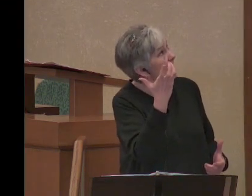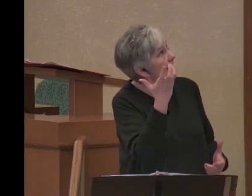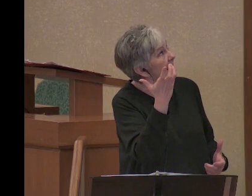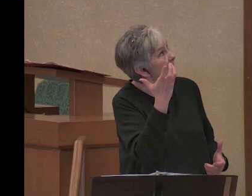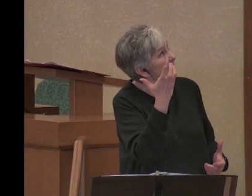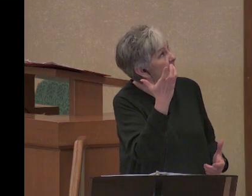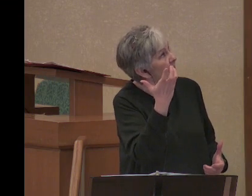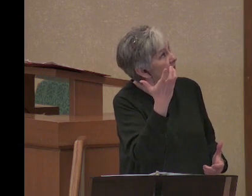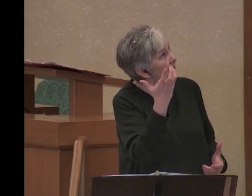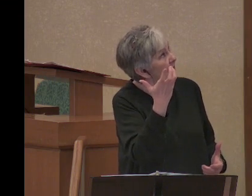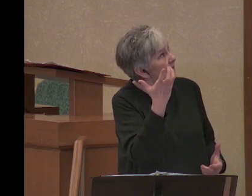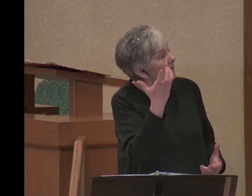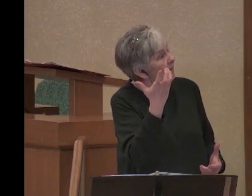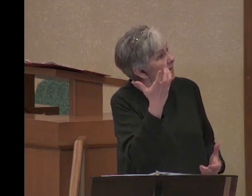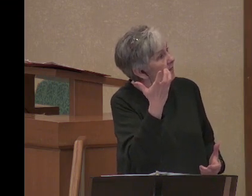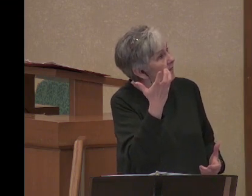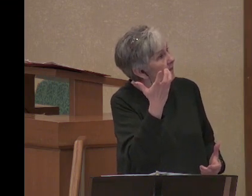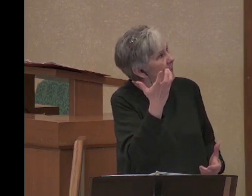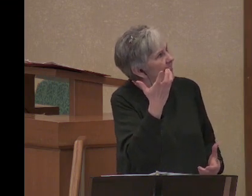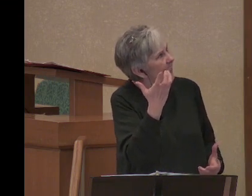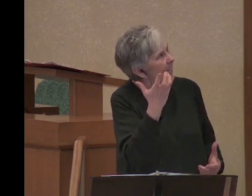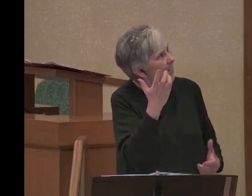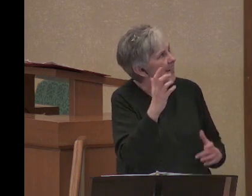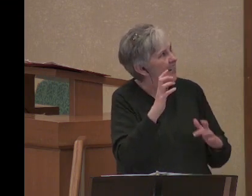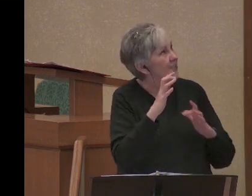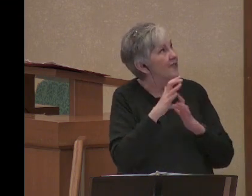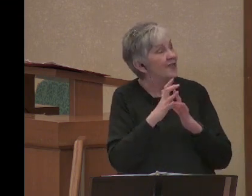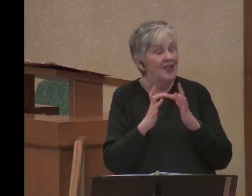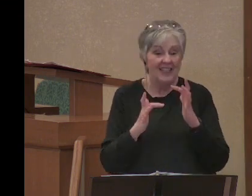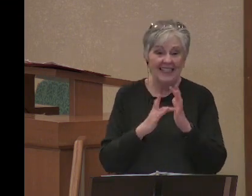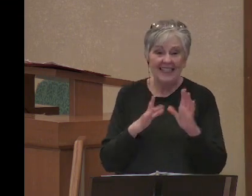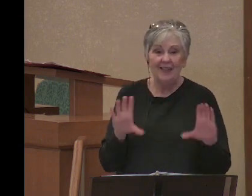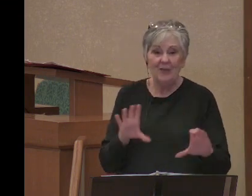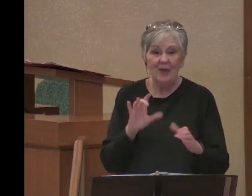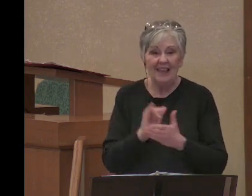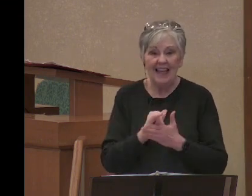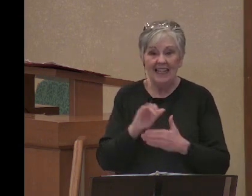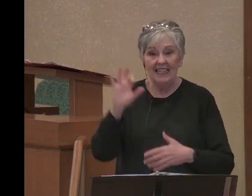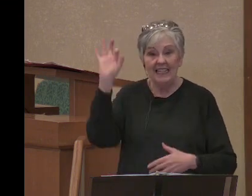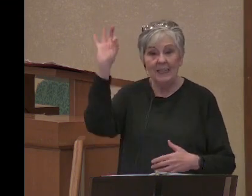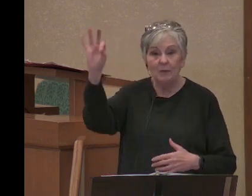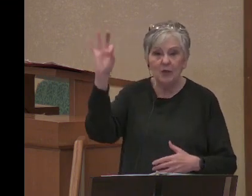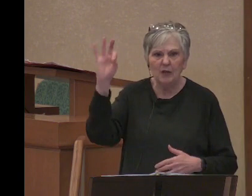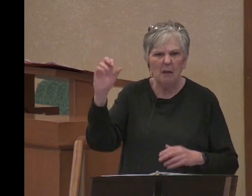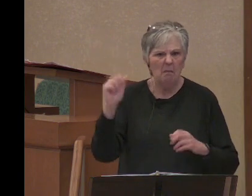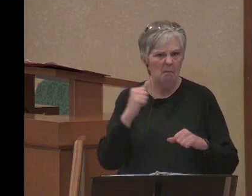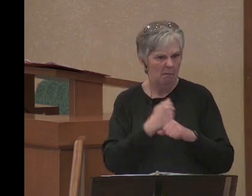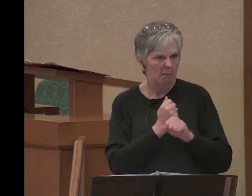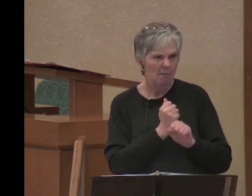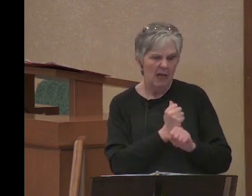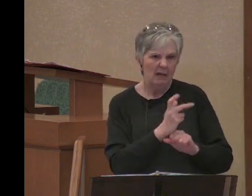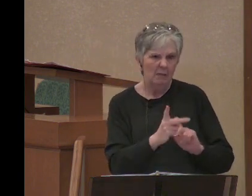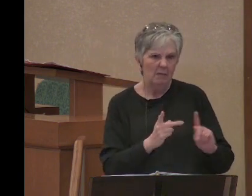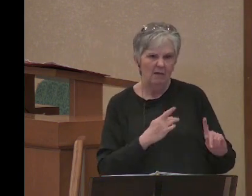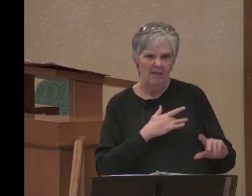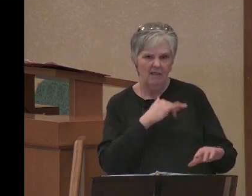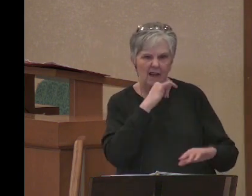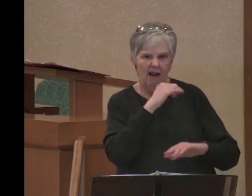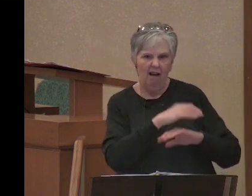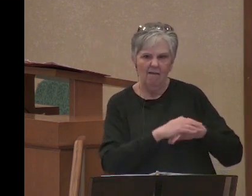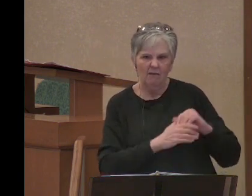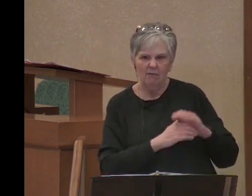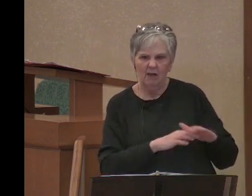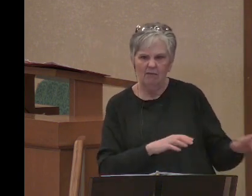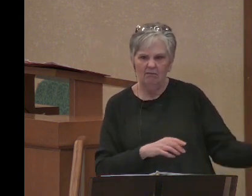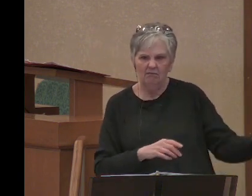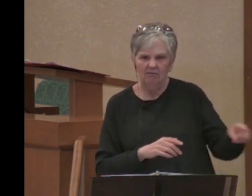And Jesus intentionally is doing this in his preaching, making the people a little uncomfortable. But at the